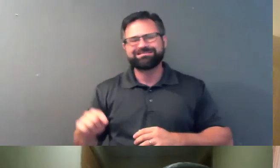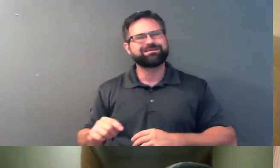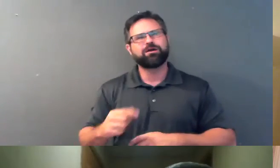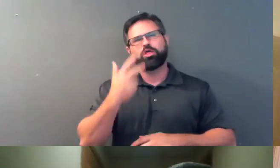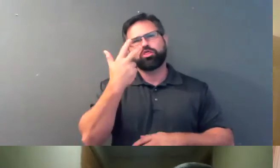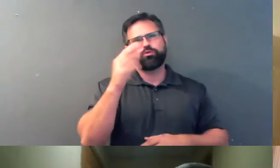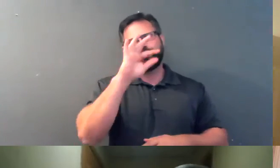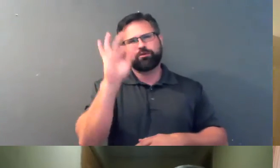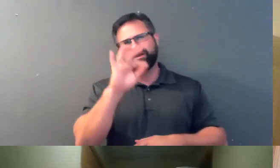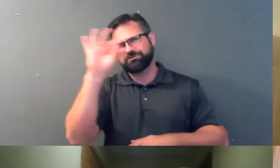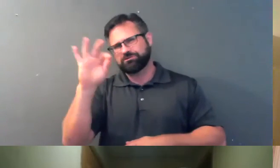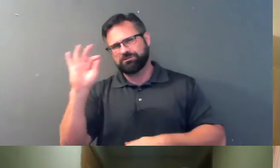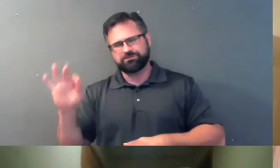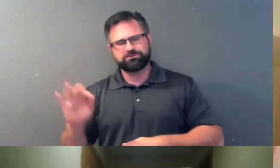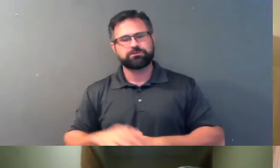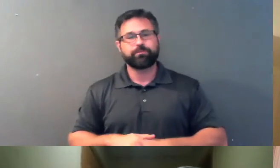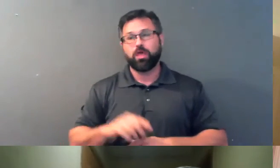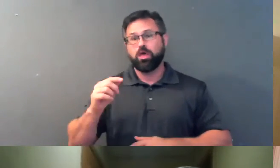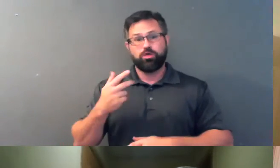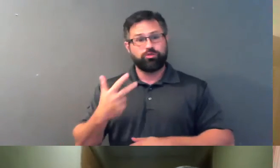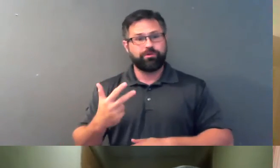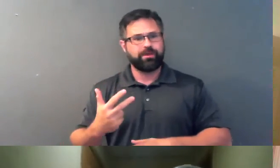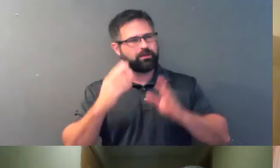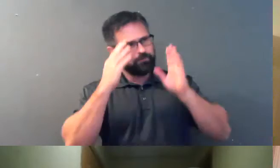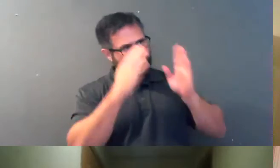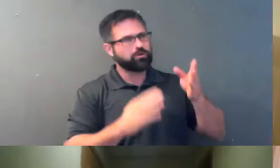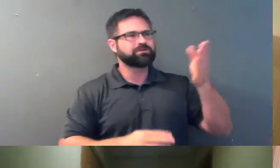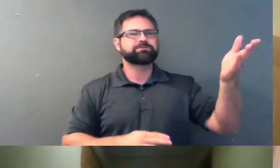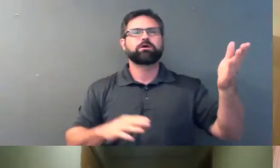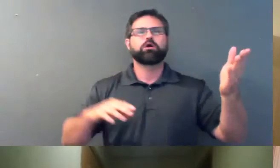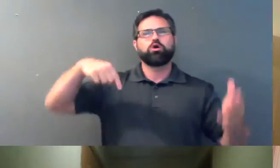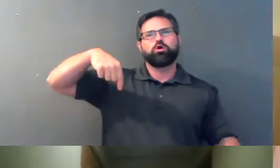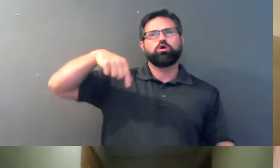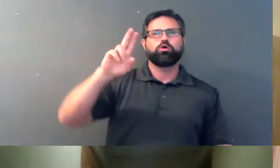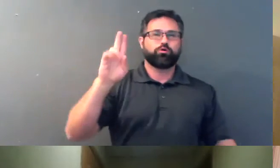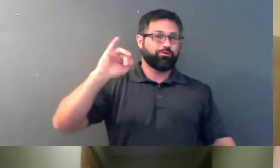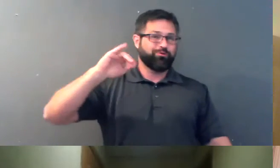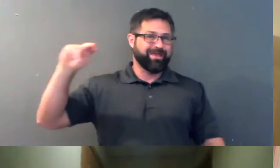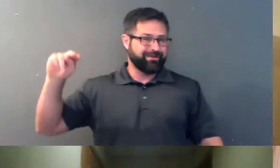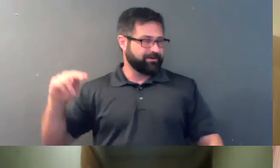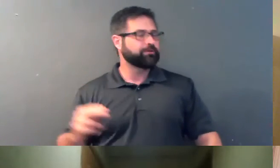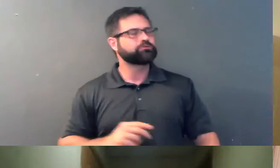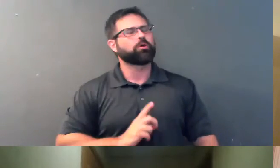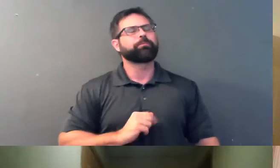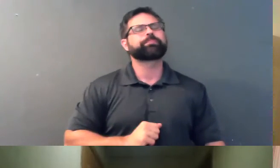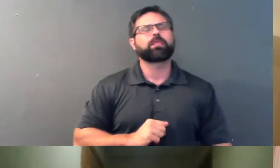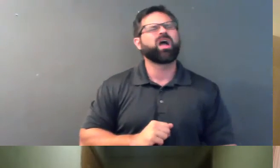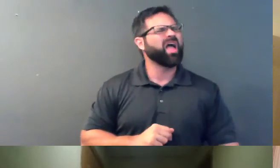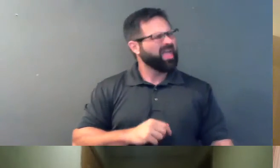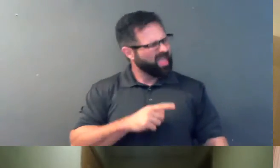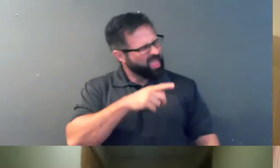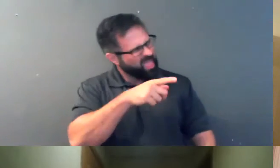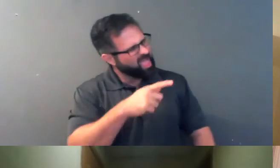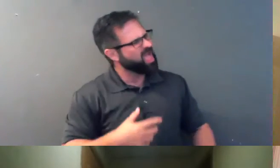are actually directed to Mr. Quinn. So I will read them. It was interesting to hear about